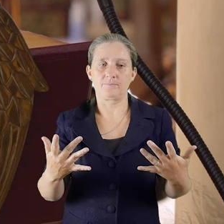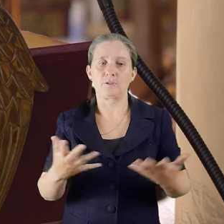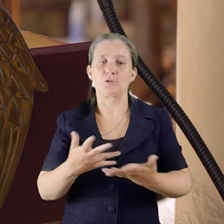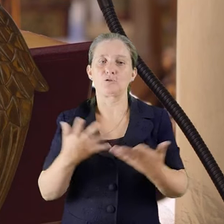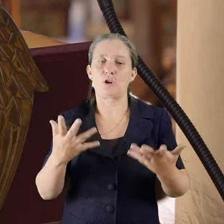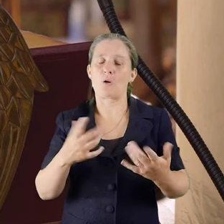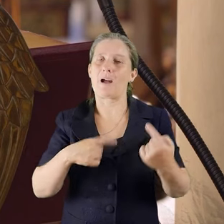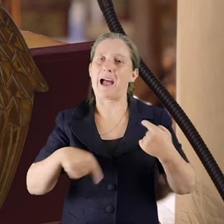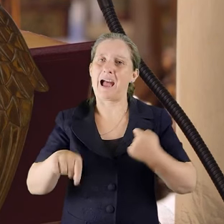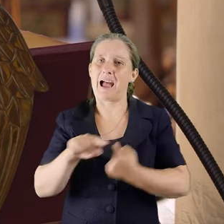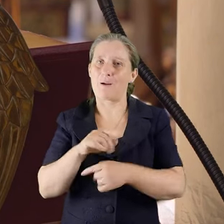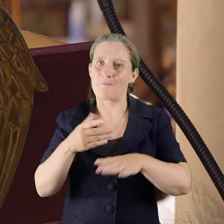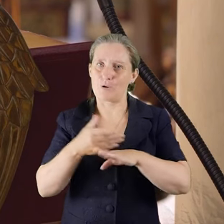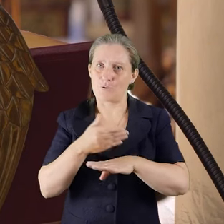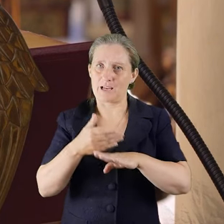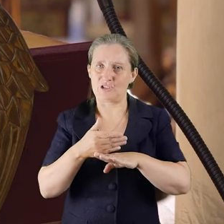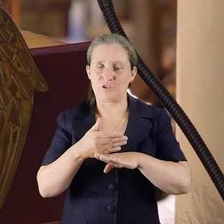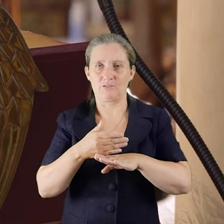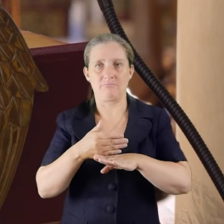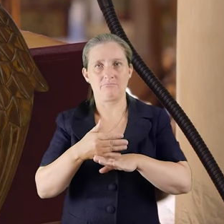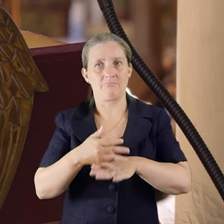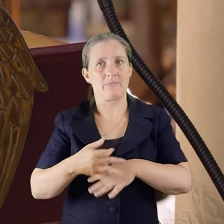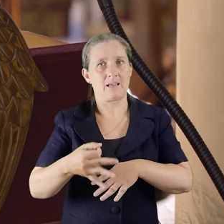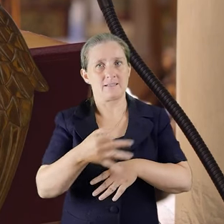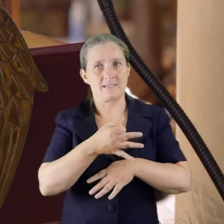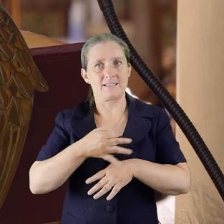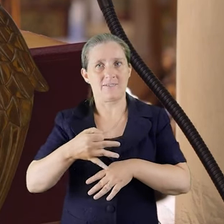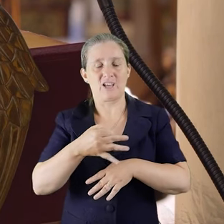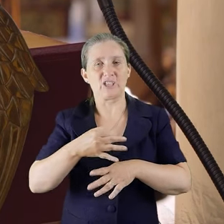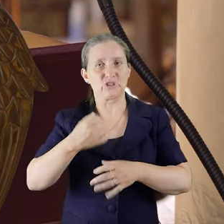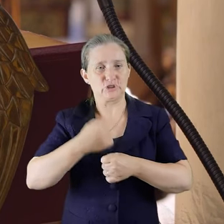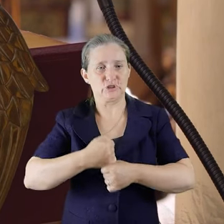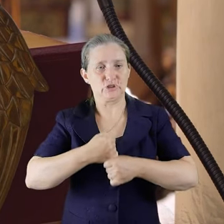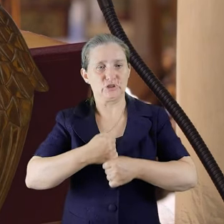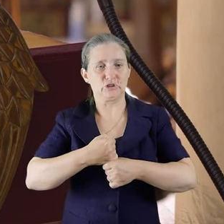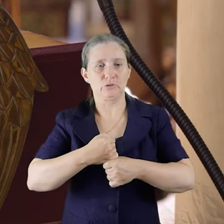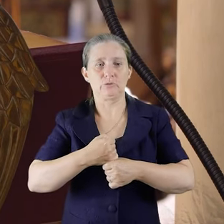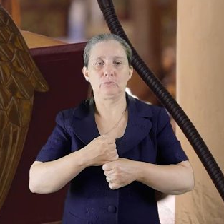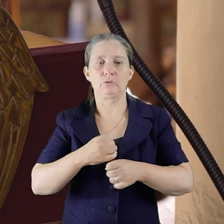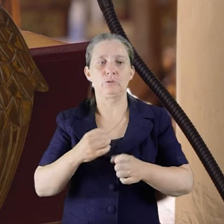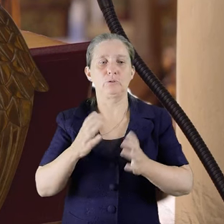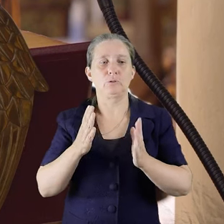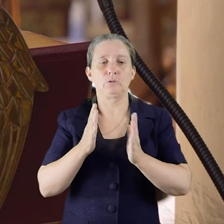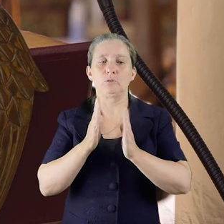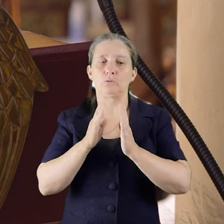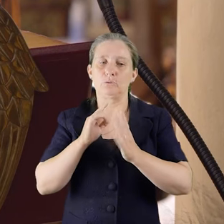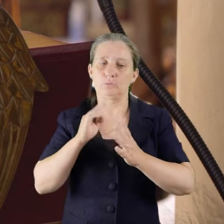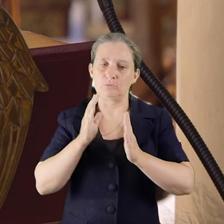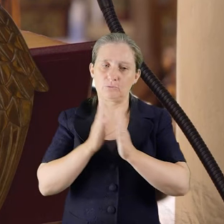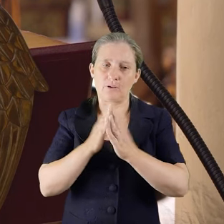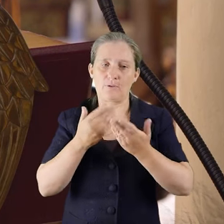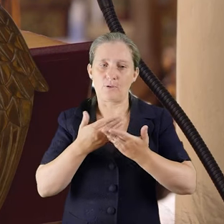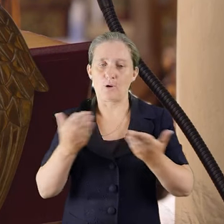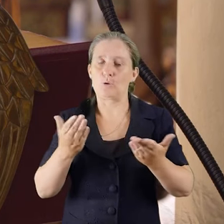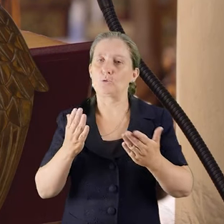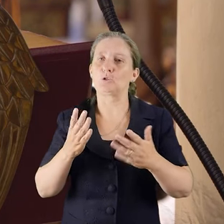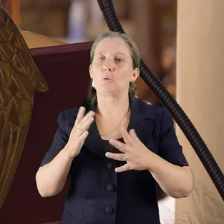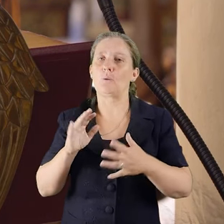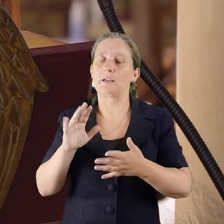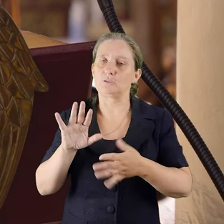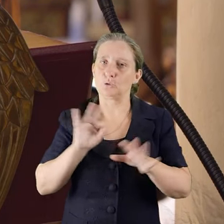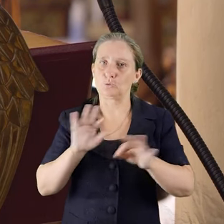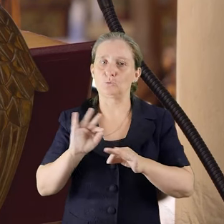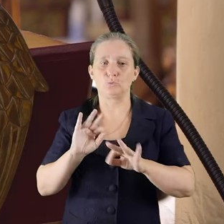so, in our vocation as a civic church, we pray for all those who are elected on promises to serve in